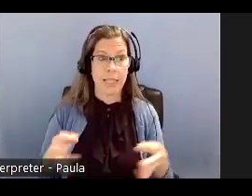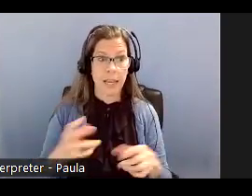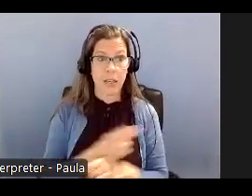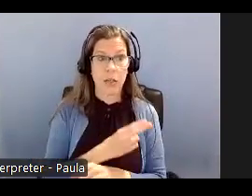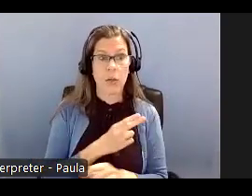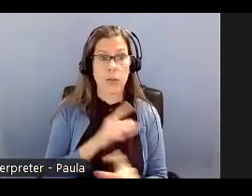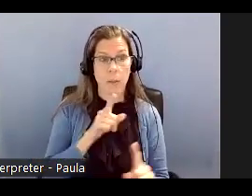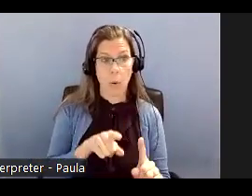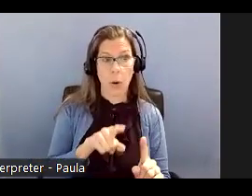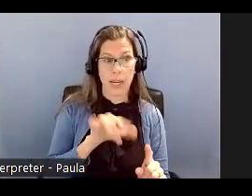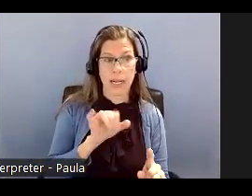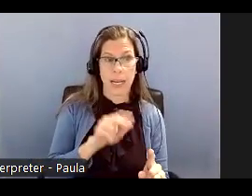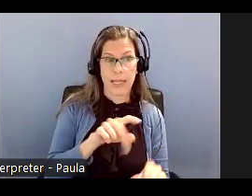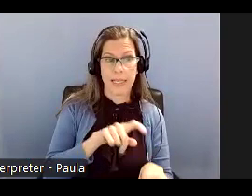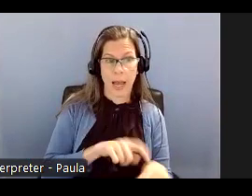either the point-in-time